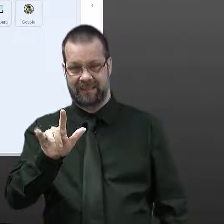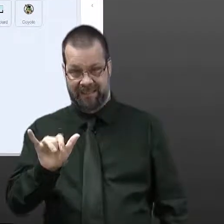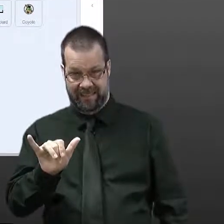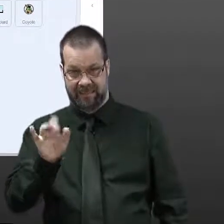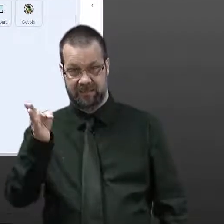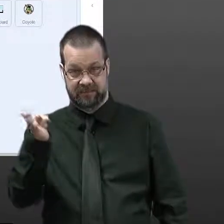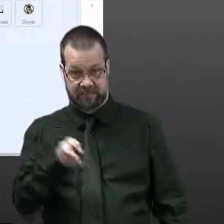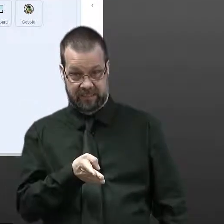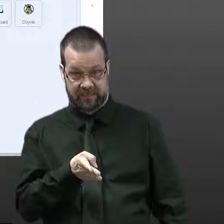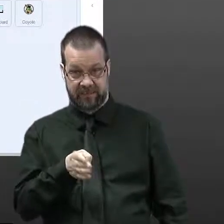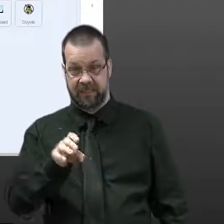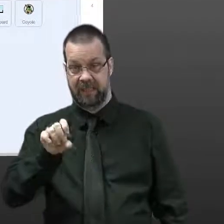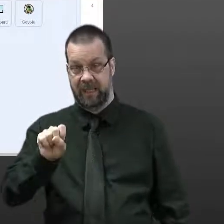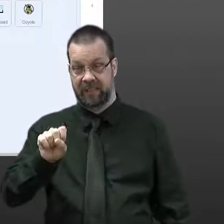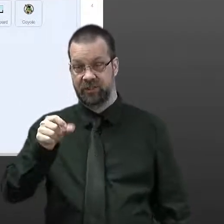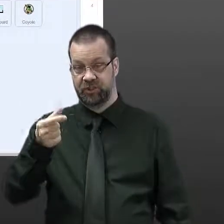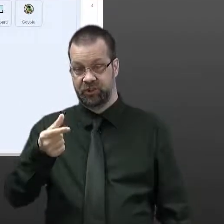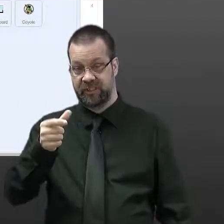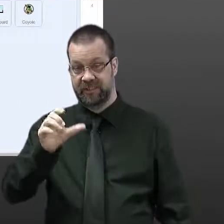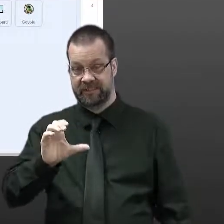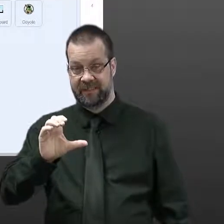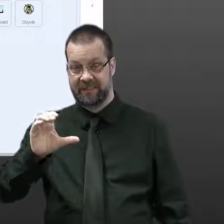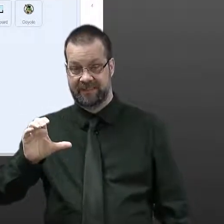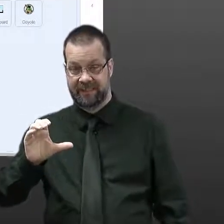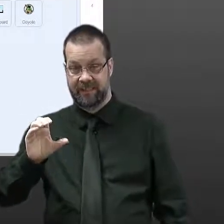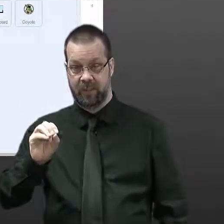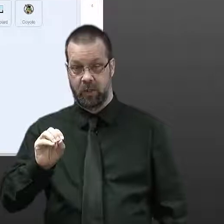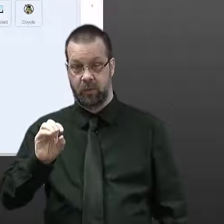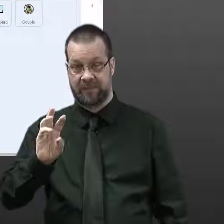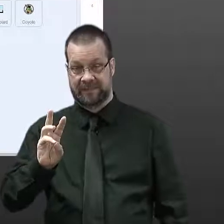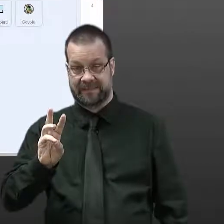the address bar on a web browser,